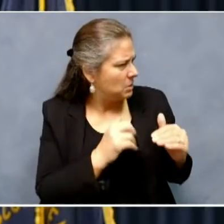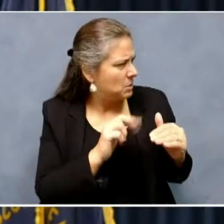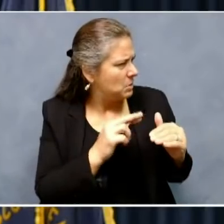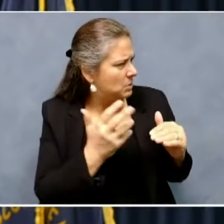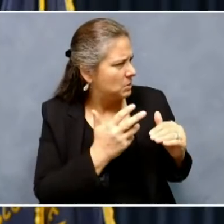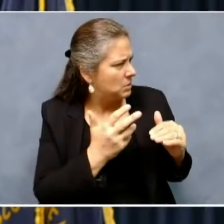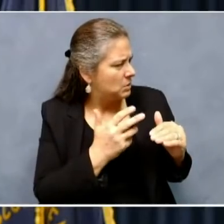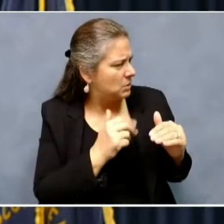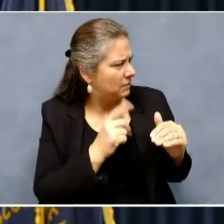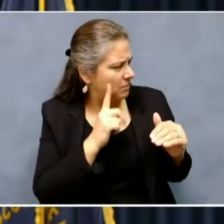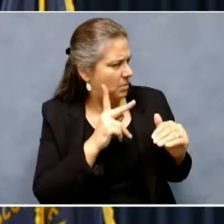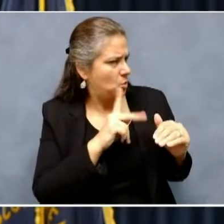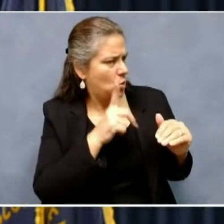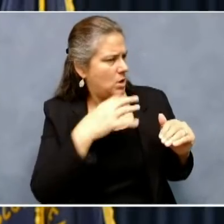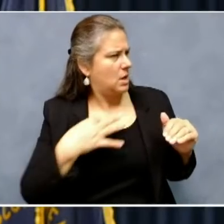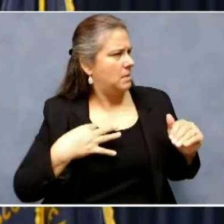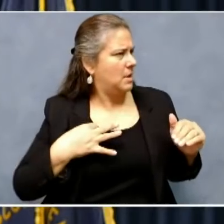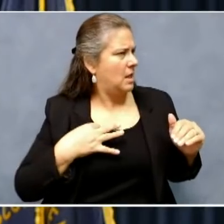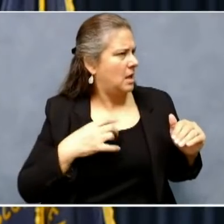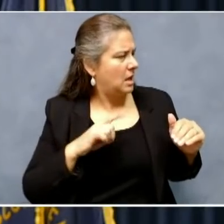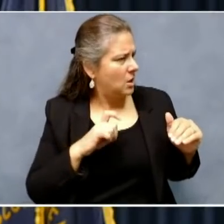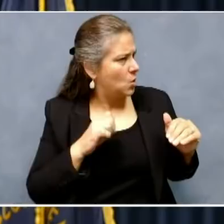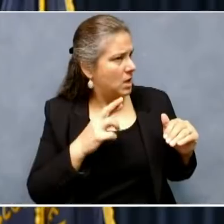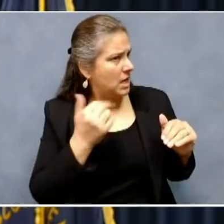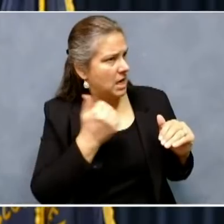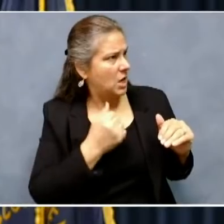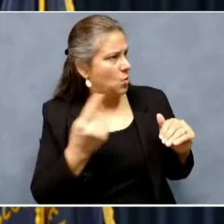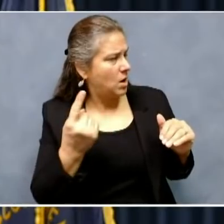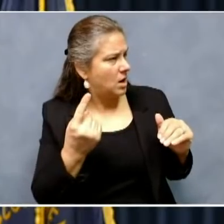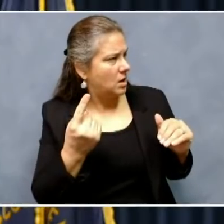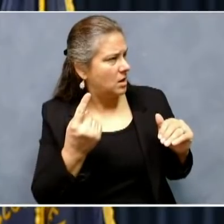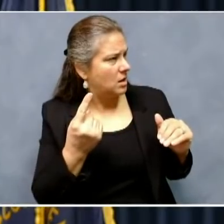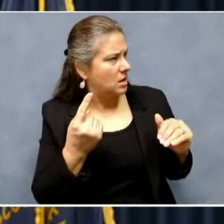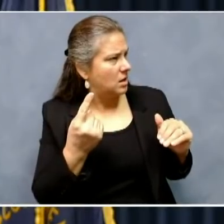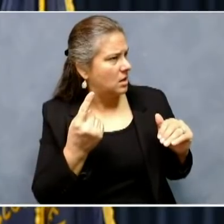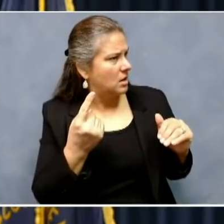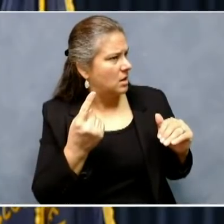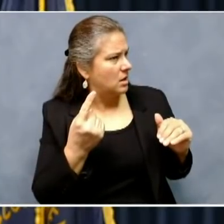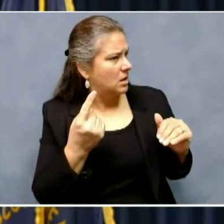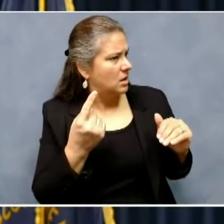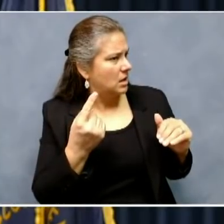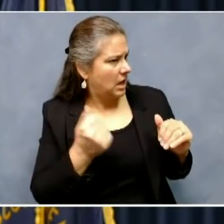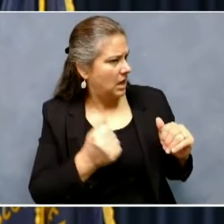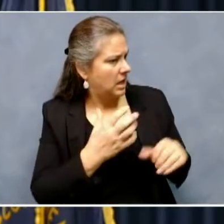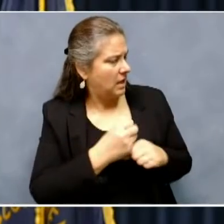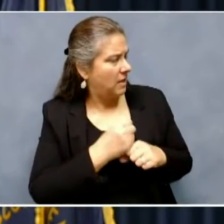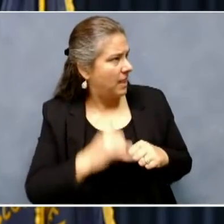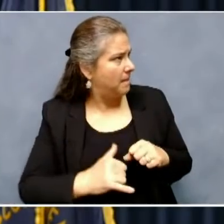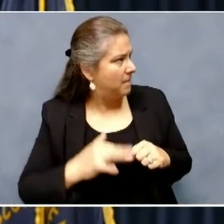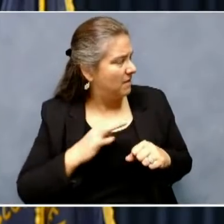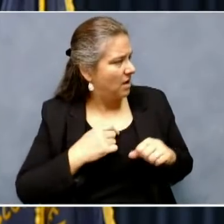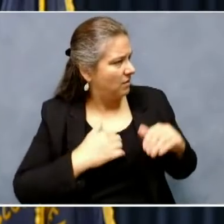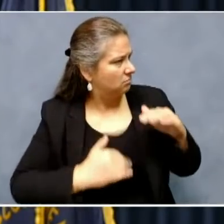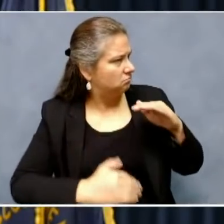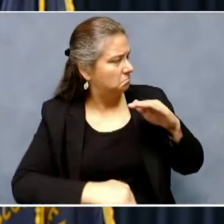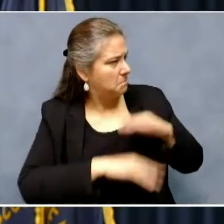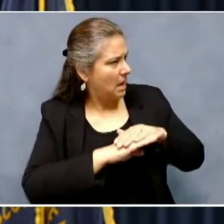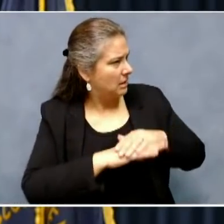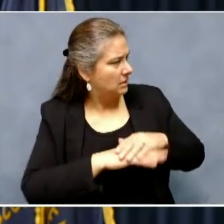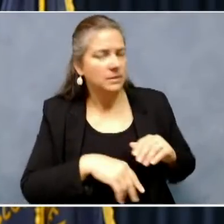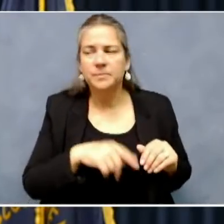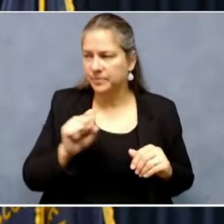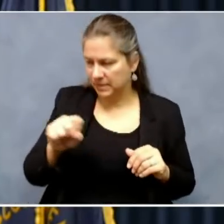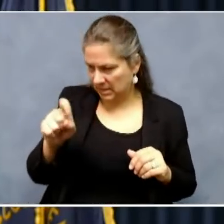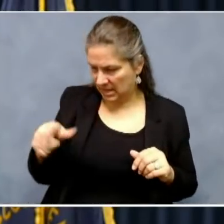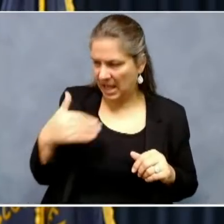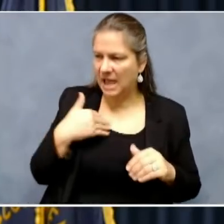to apply, or can anyone apply for those benefits? And is there a ceiling? So there is a